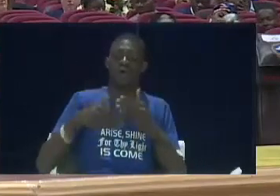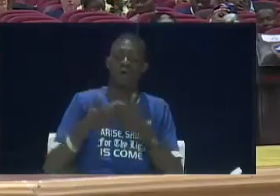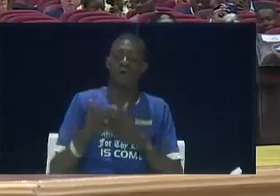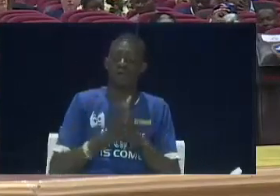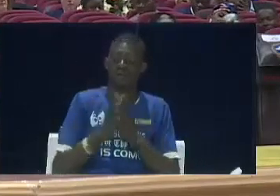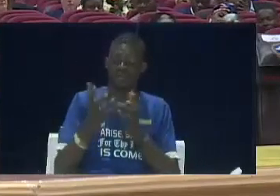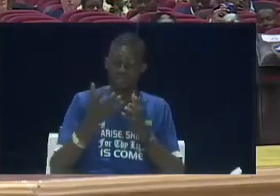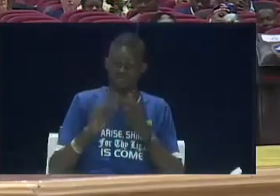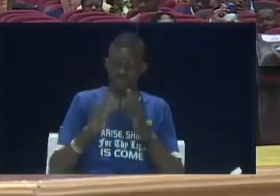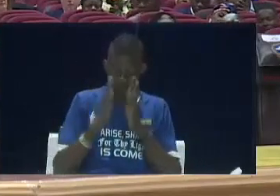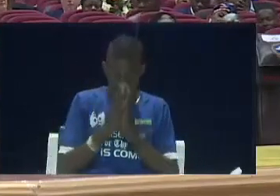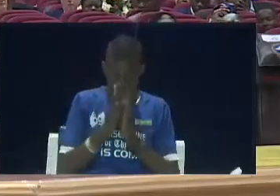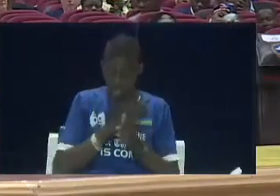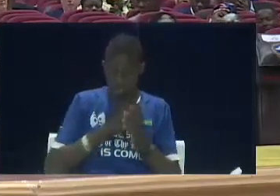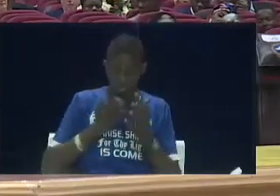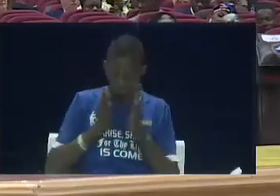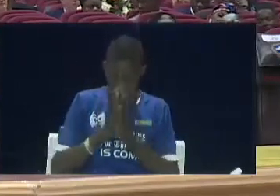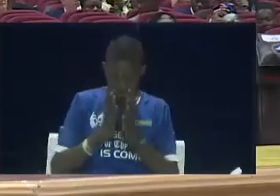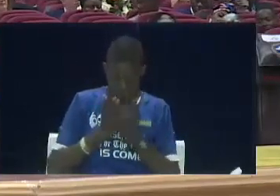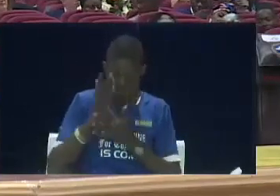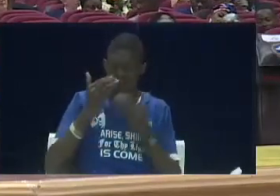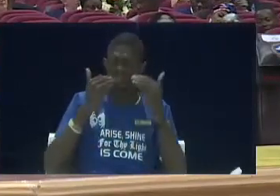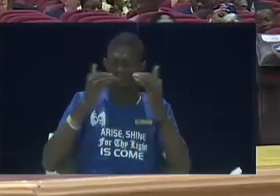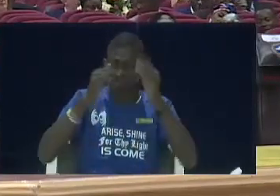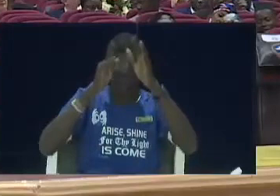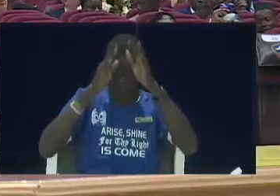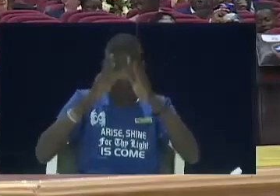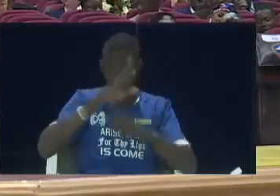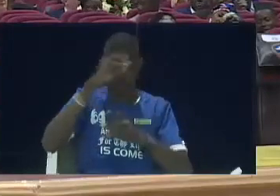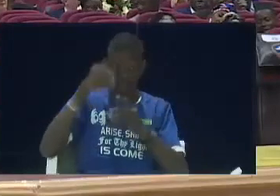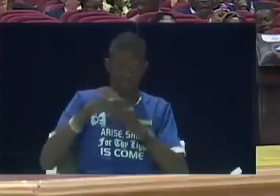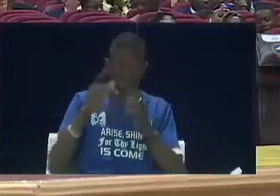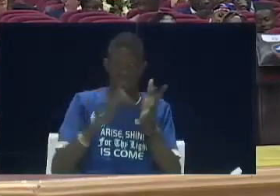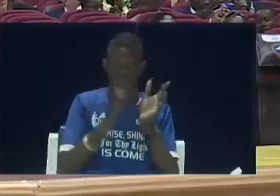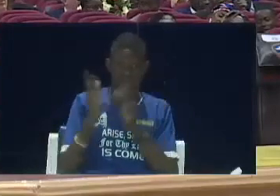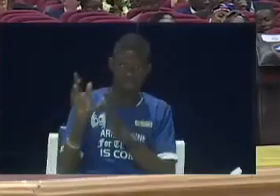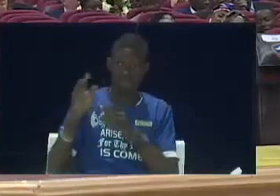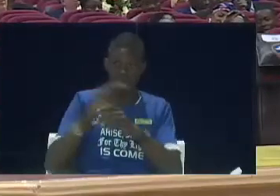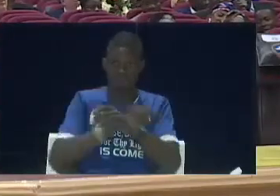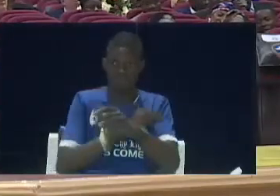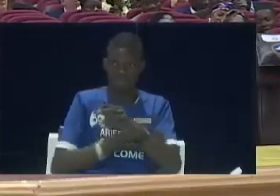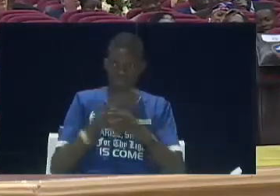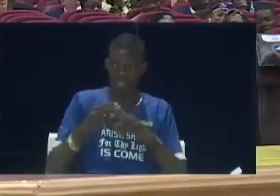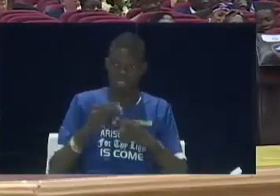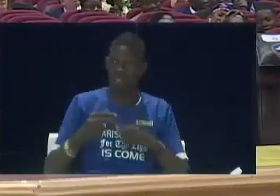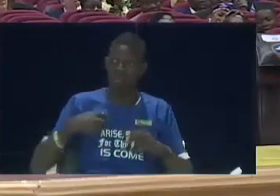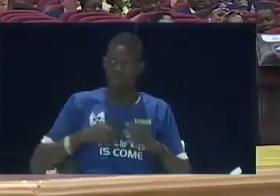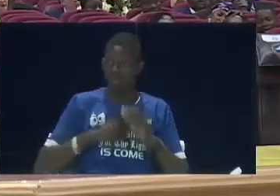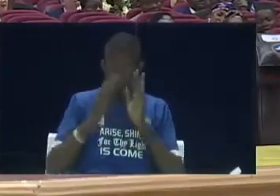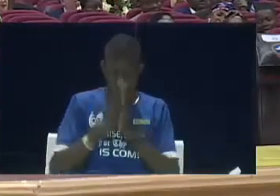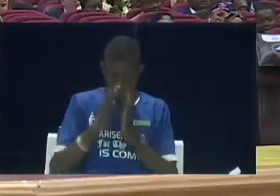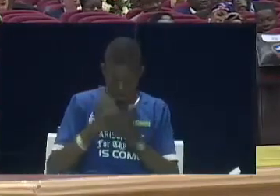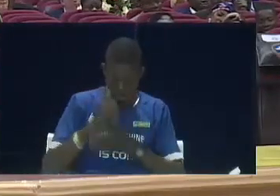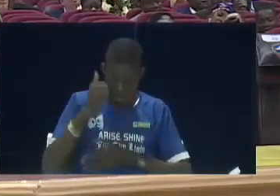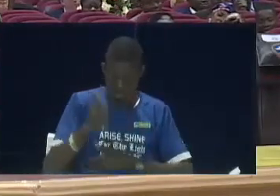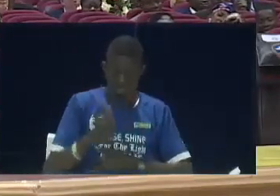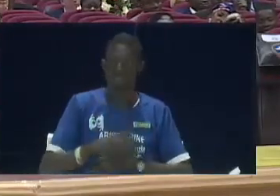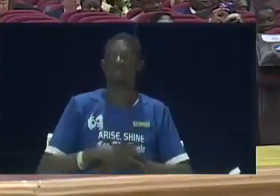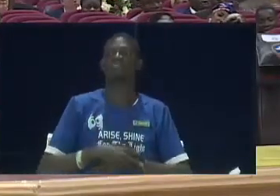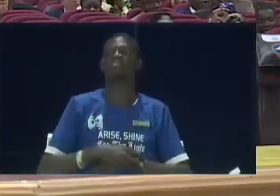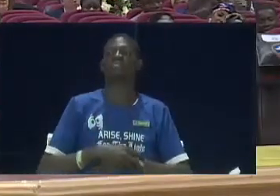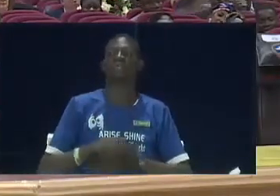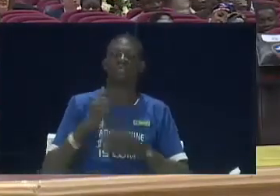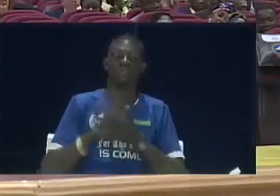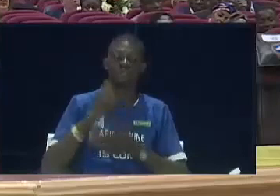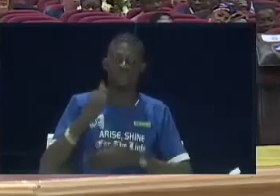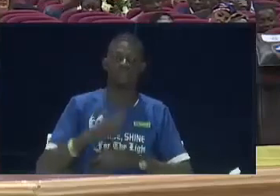and to pray through. Thank you, Father. In Jesus' mighty name, we pray.